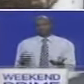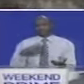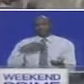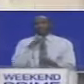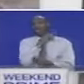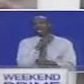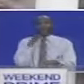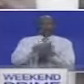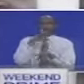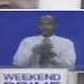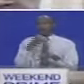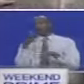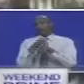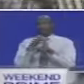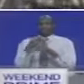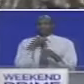billboard.